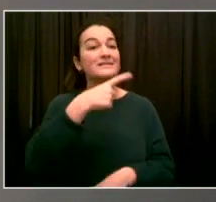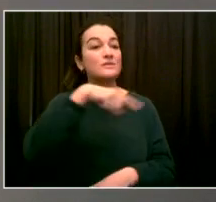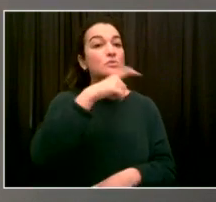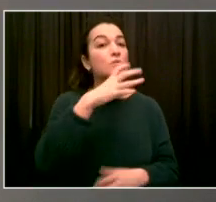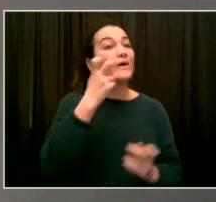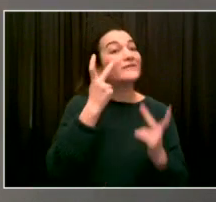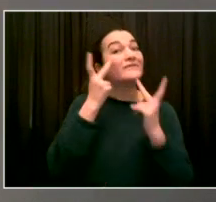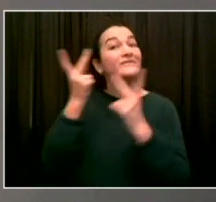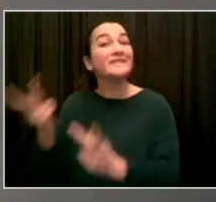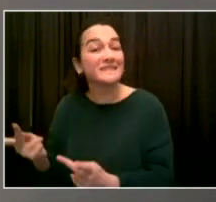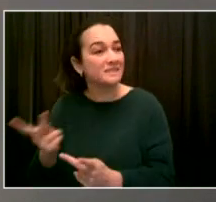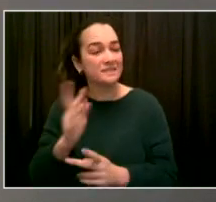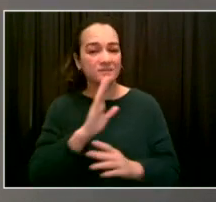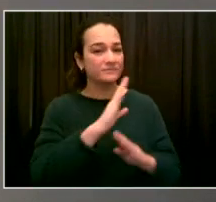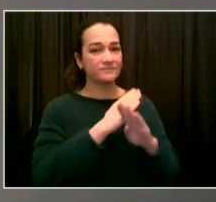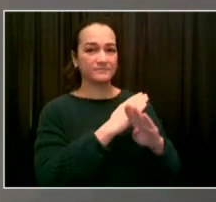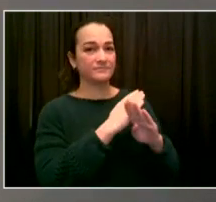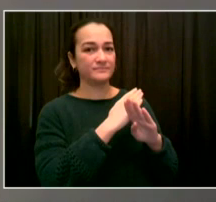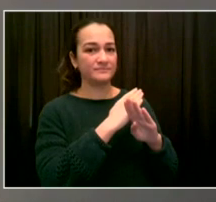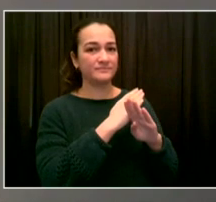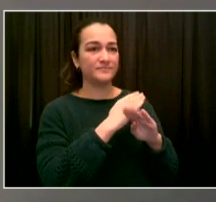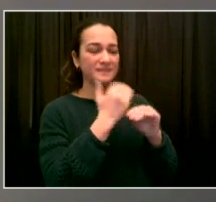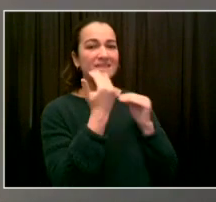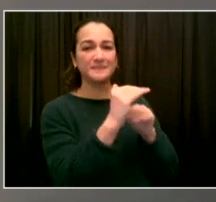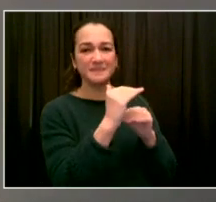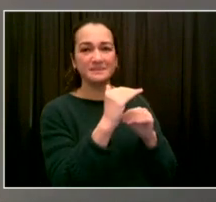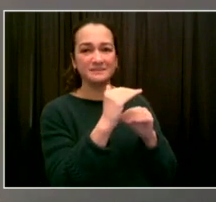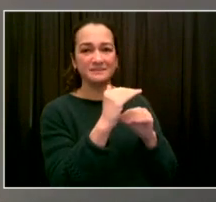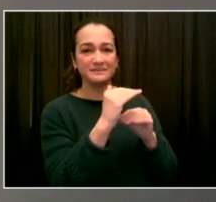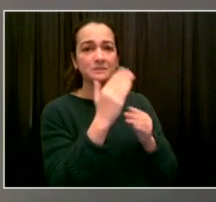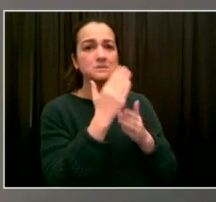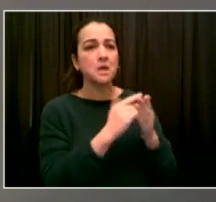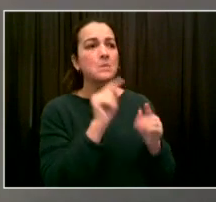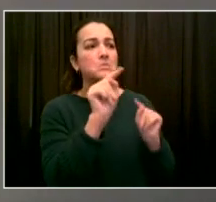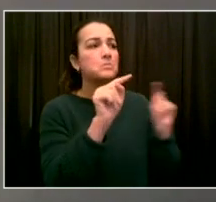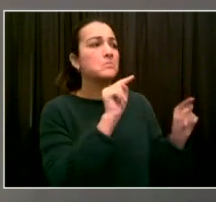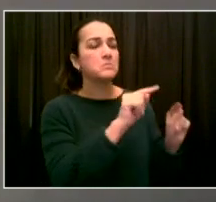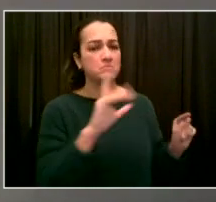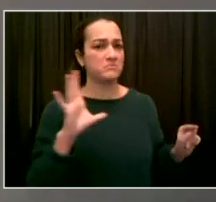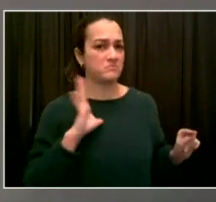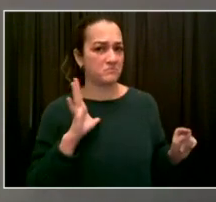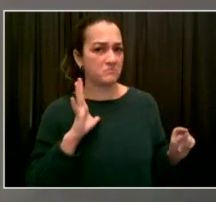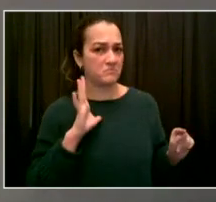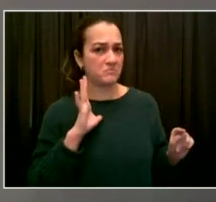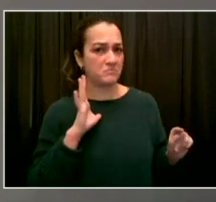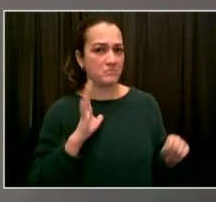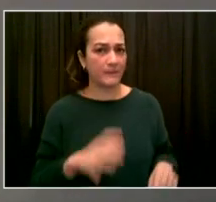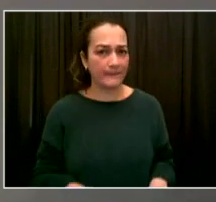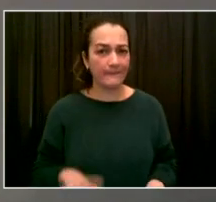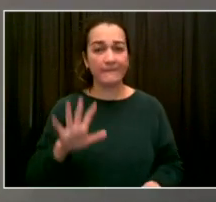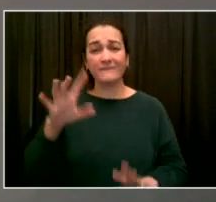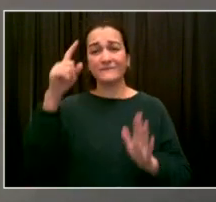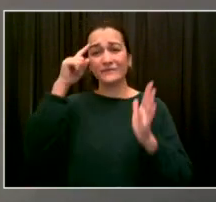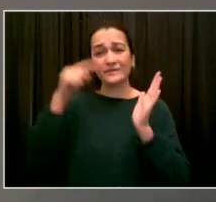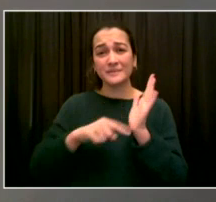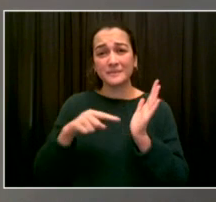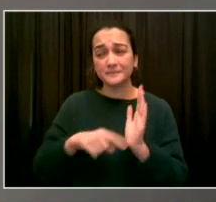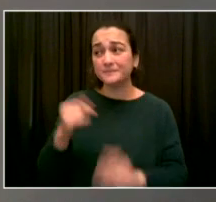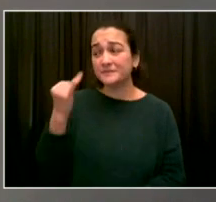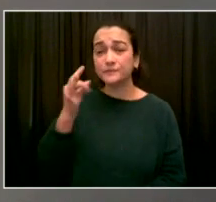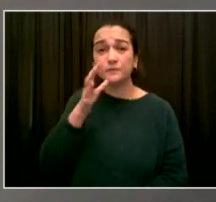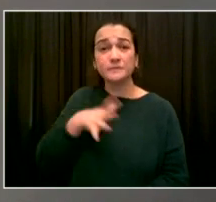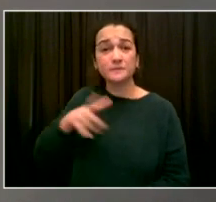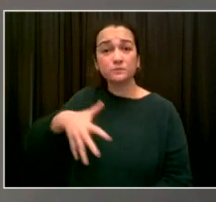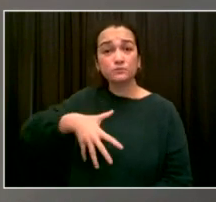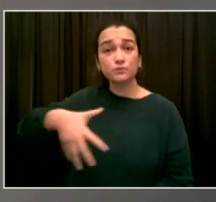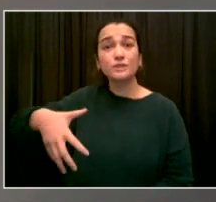will be able to bring someone with her. If it's an end-of-life hospice situation, of course, family